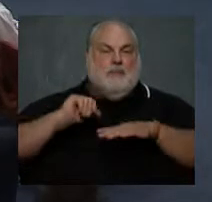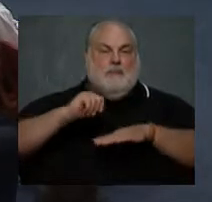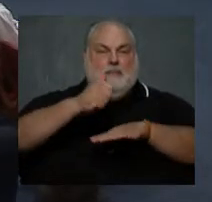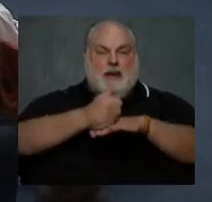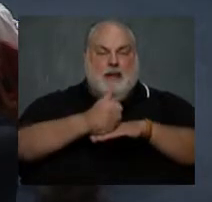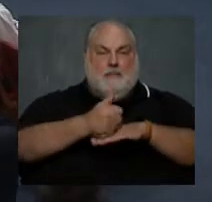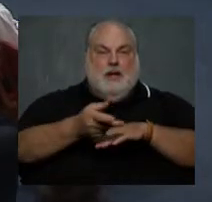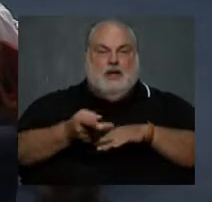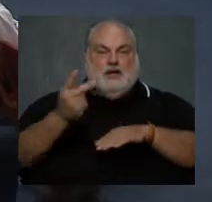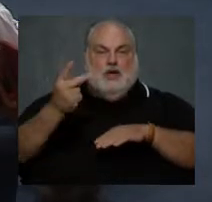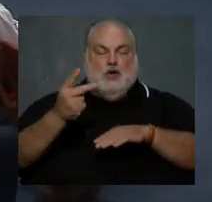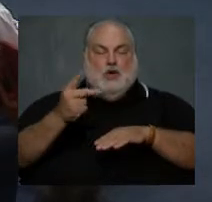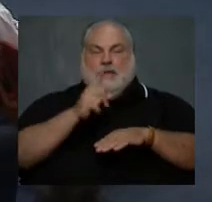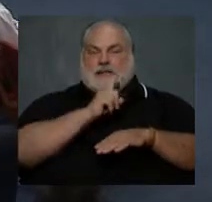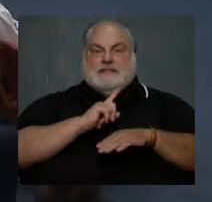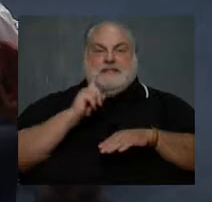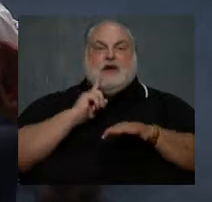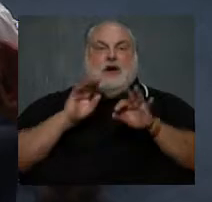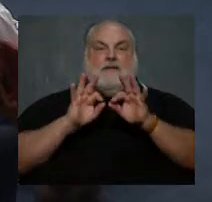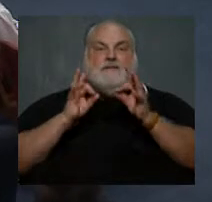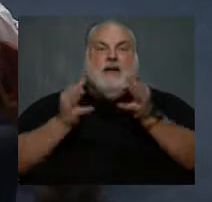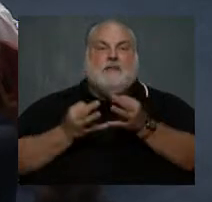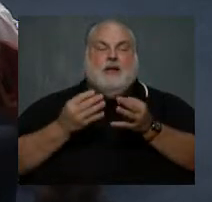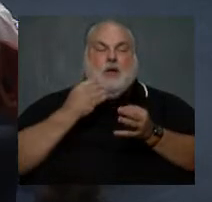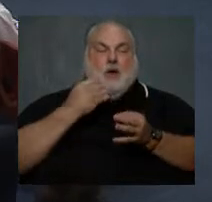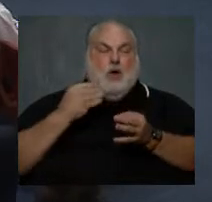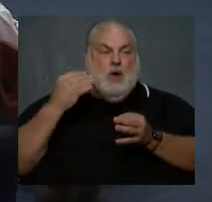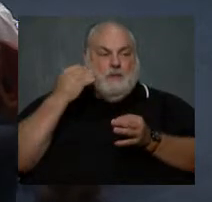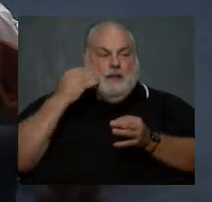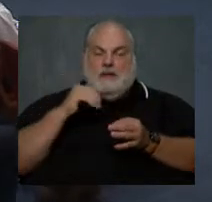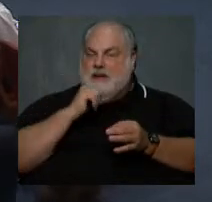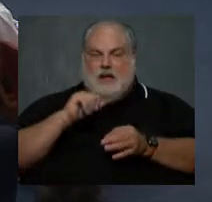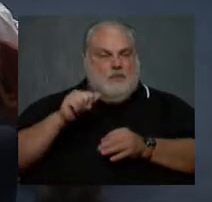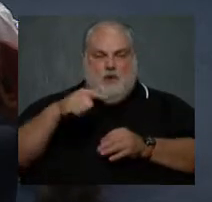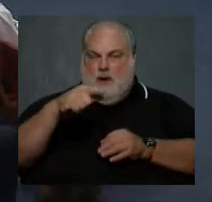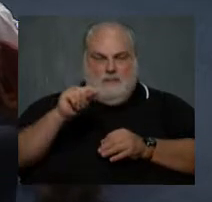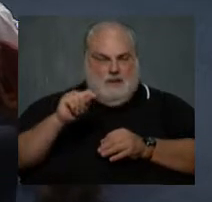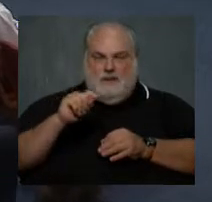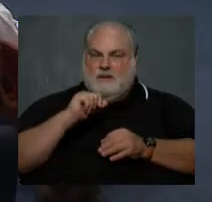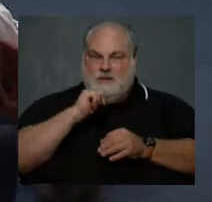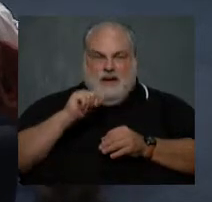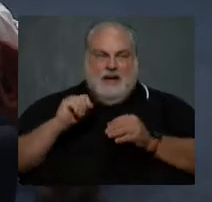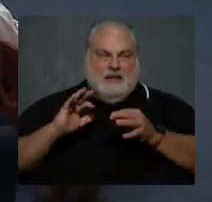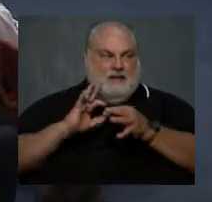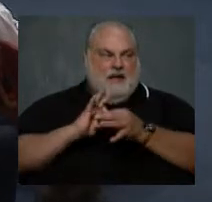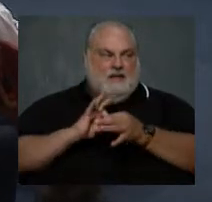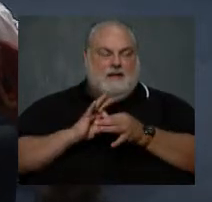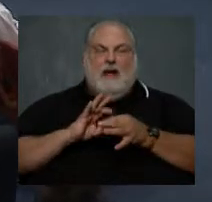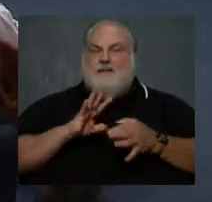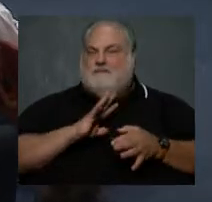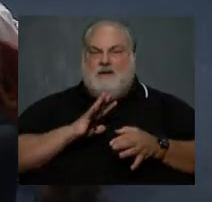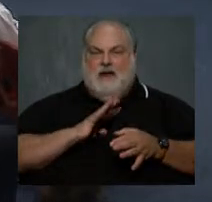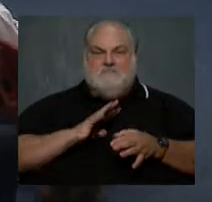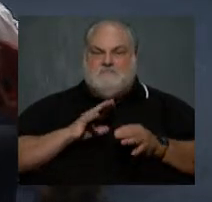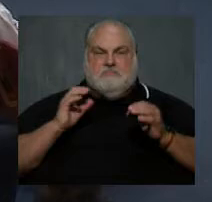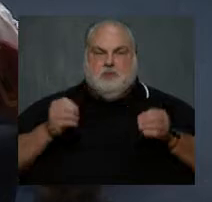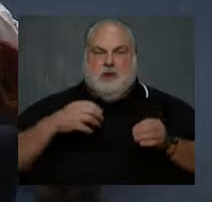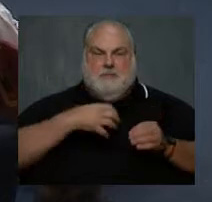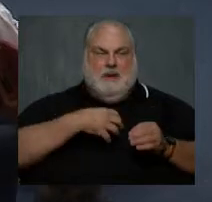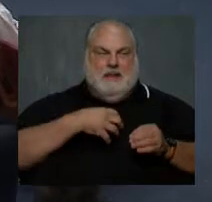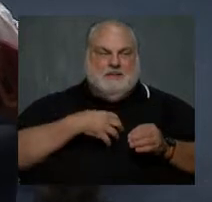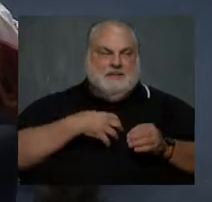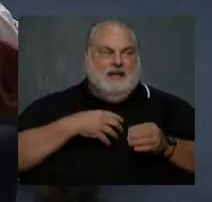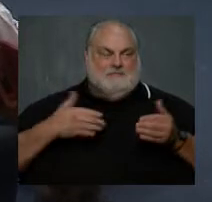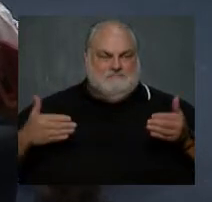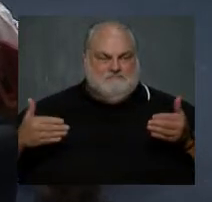property. So there'll be 2 single-family homes on the property, And but that's not it? an apartment, not Okay, attached. all right, I'll withdraw my complaint, okay?